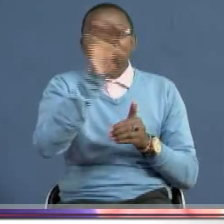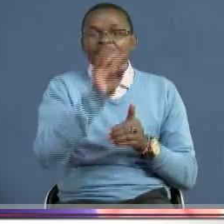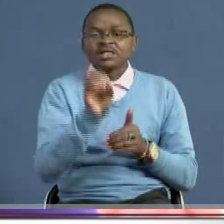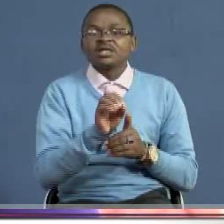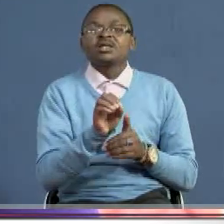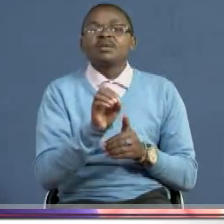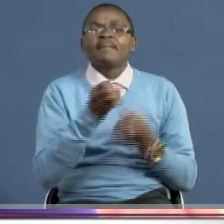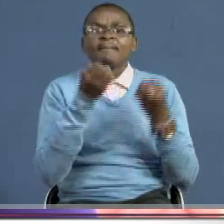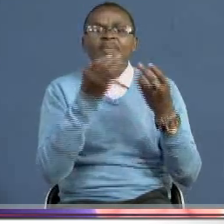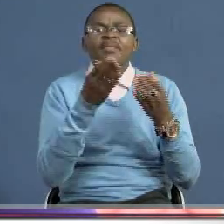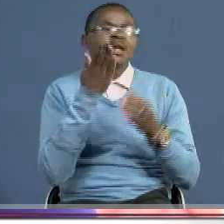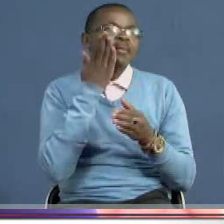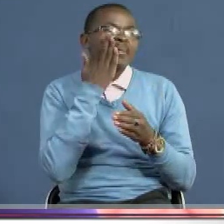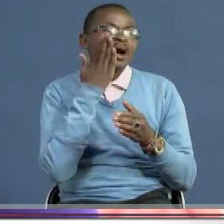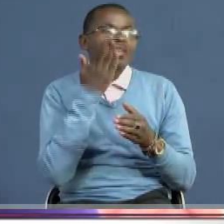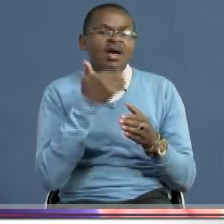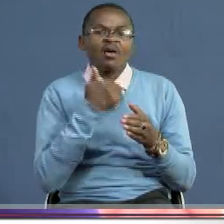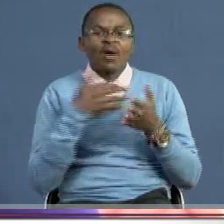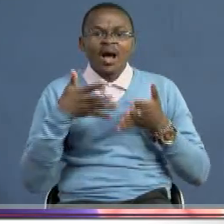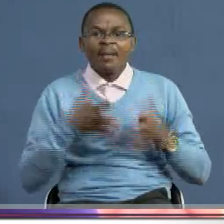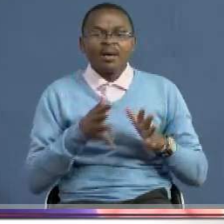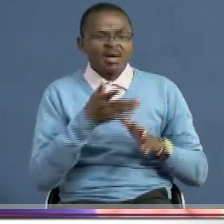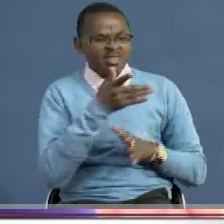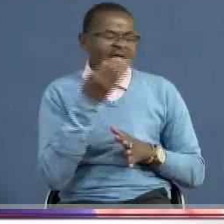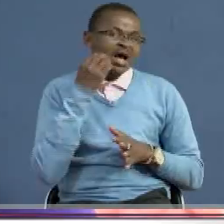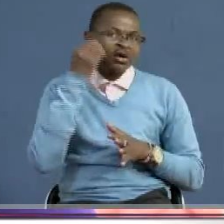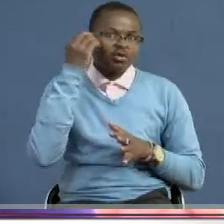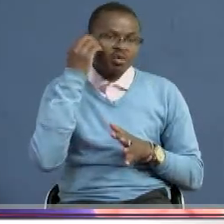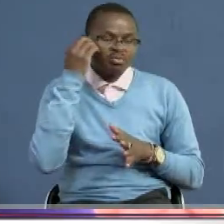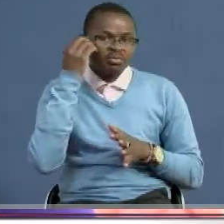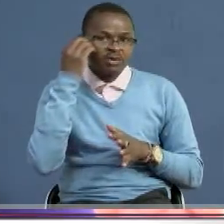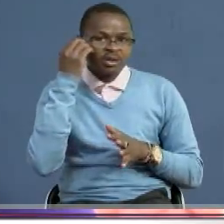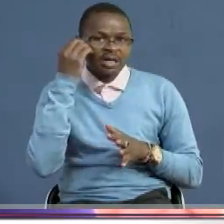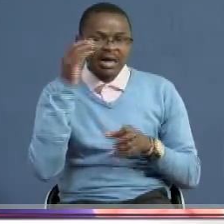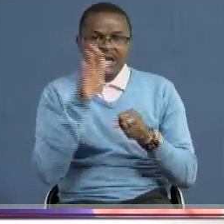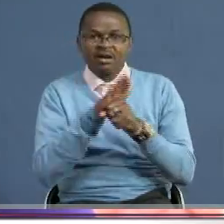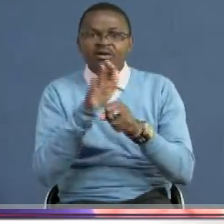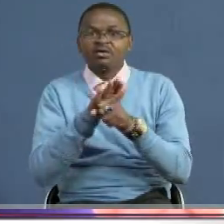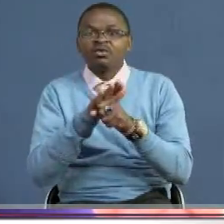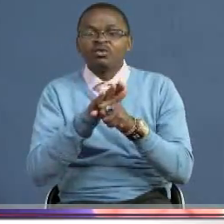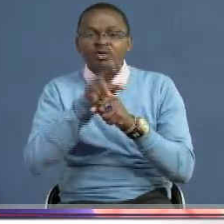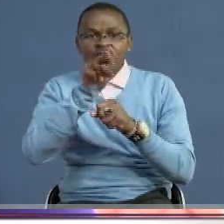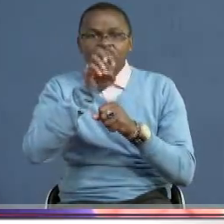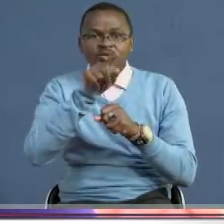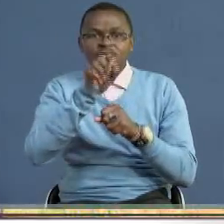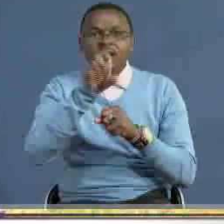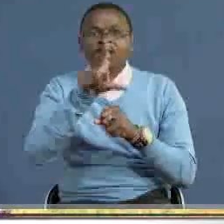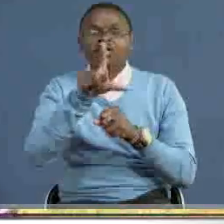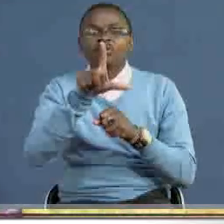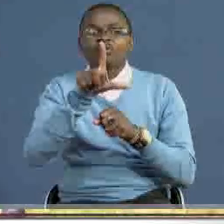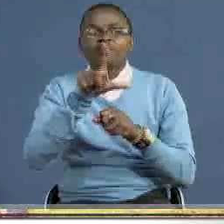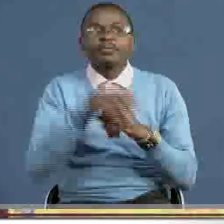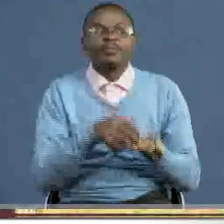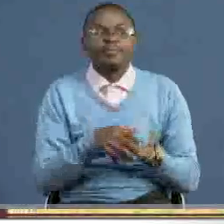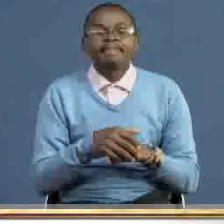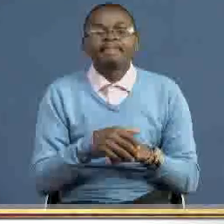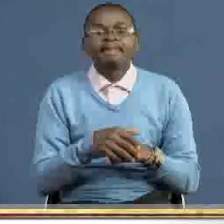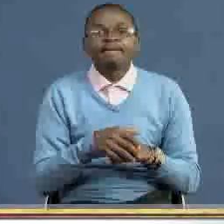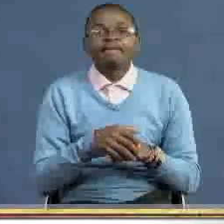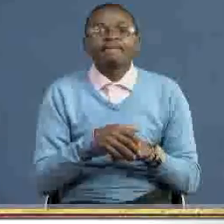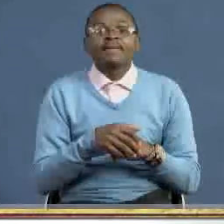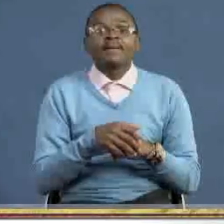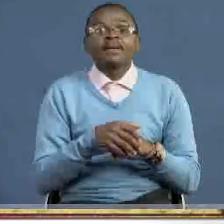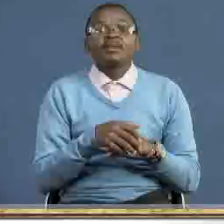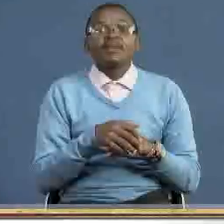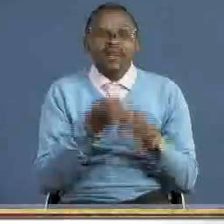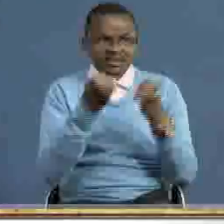So many mothers were actually delivering at home, and that led to a lot of neonatal mortality. There is,